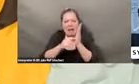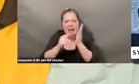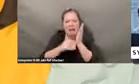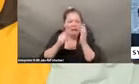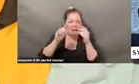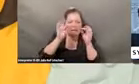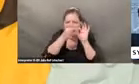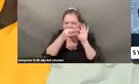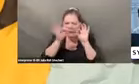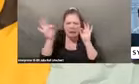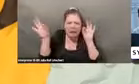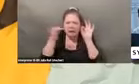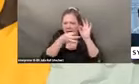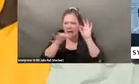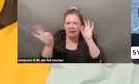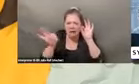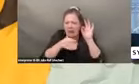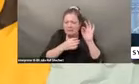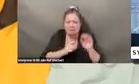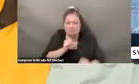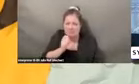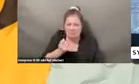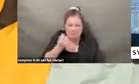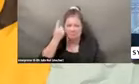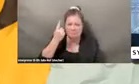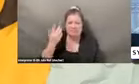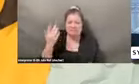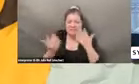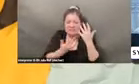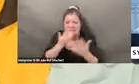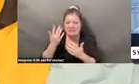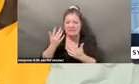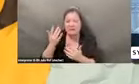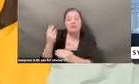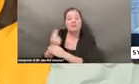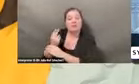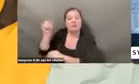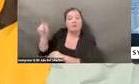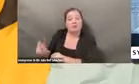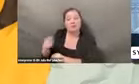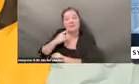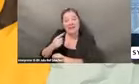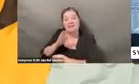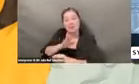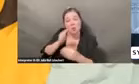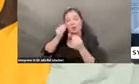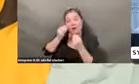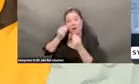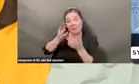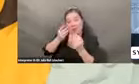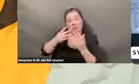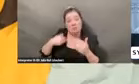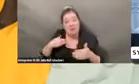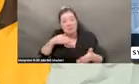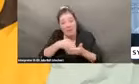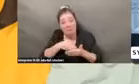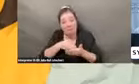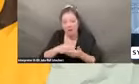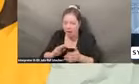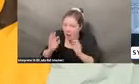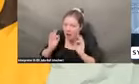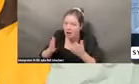but this is a real user saying, I cannot access your information. And then we need to solve it. And everyone wants to solve it because